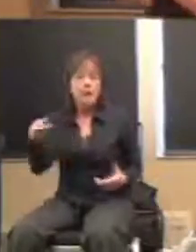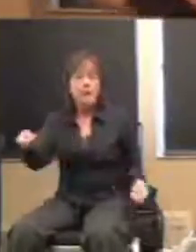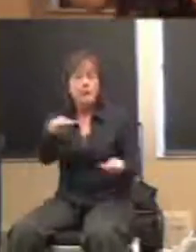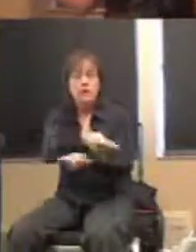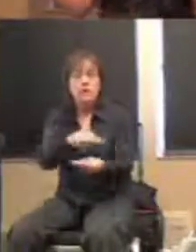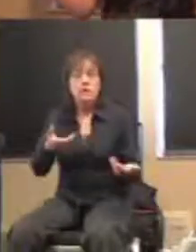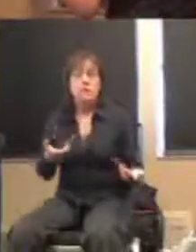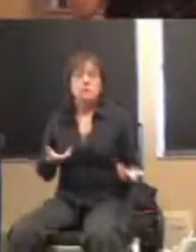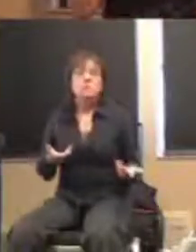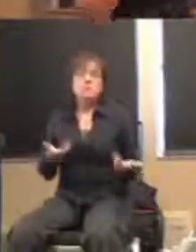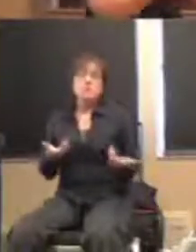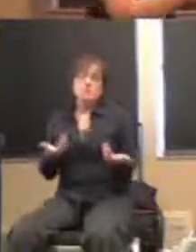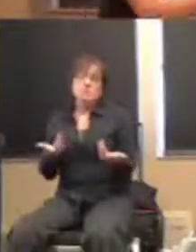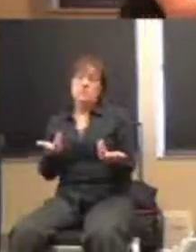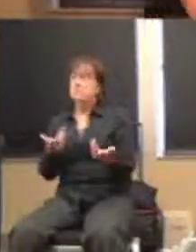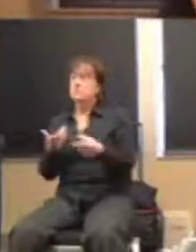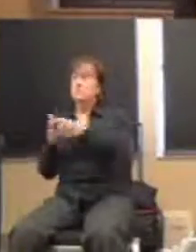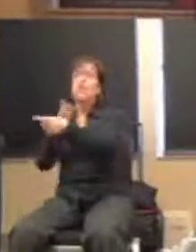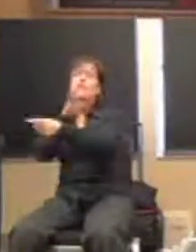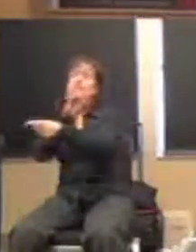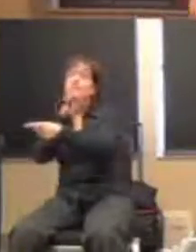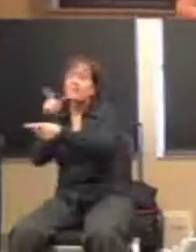I'm doing it with It's all right, this is the autism. deaf ed thing.